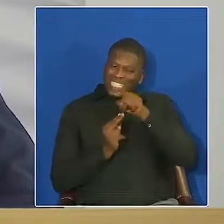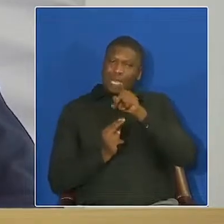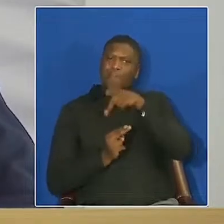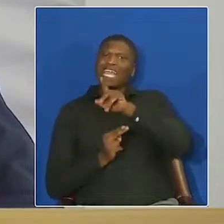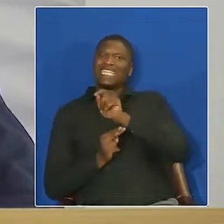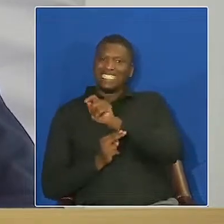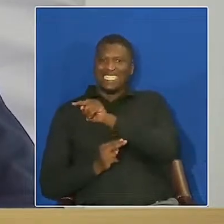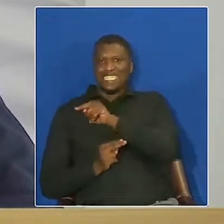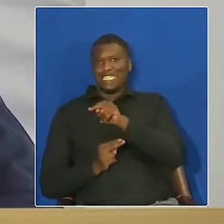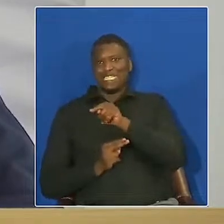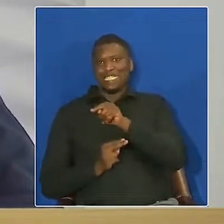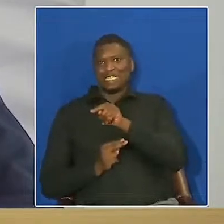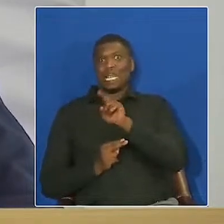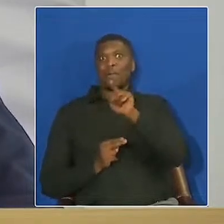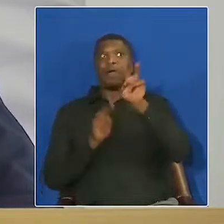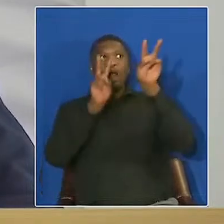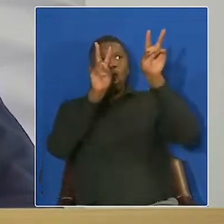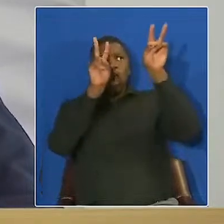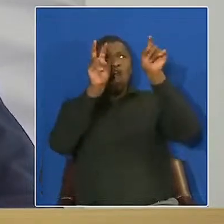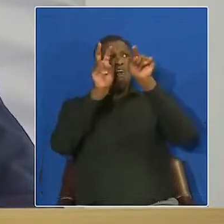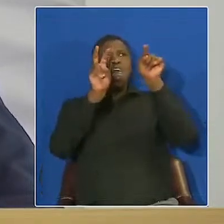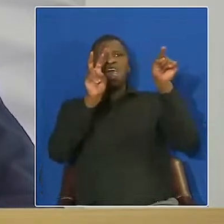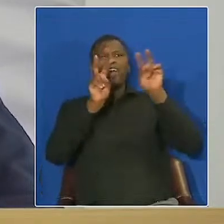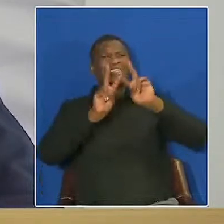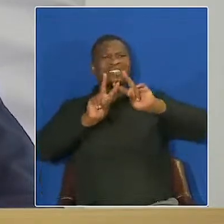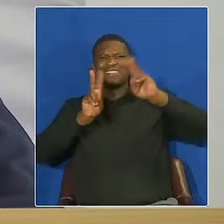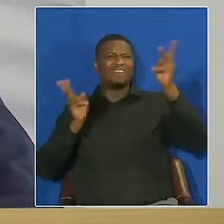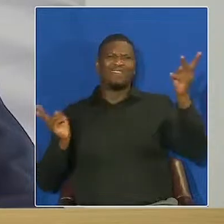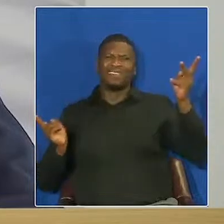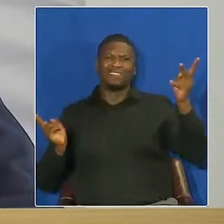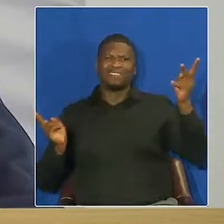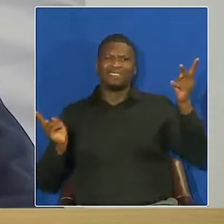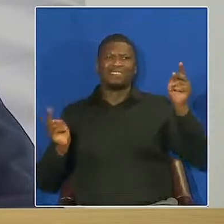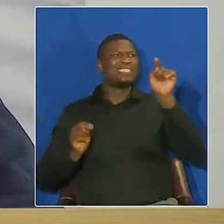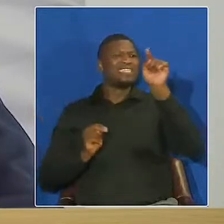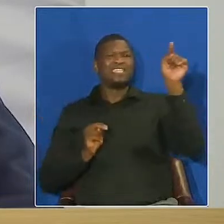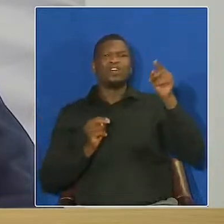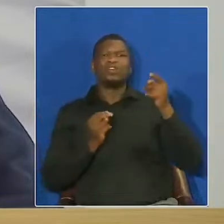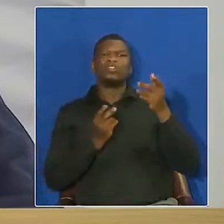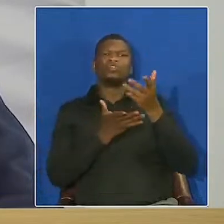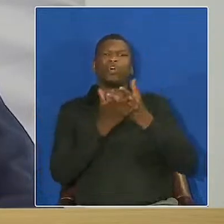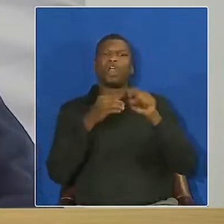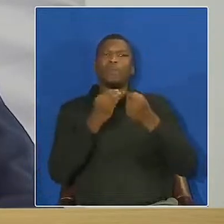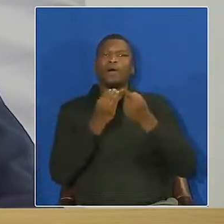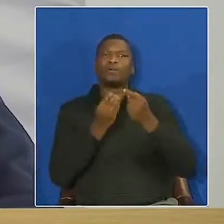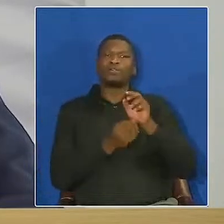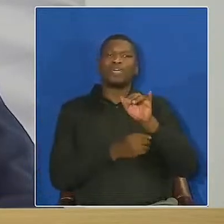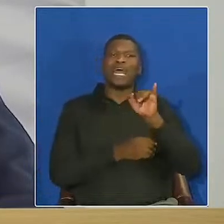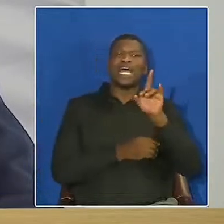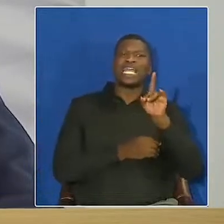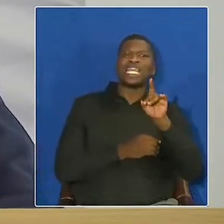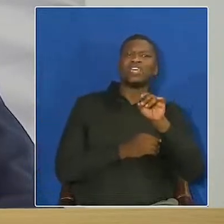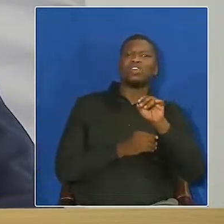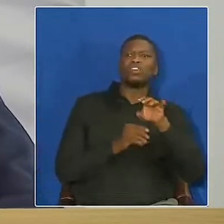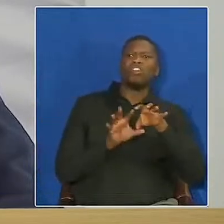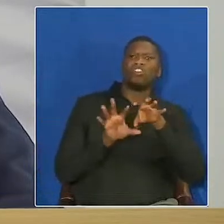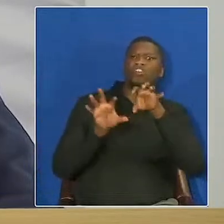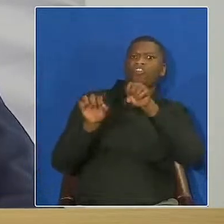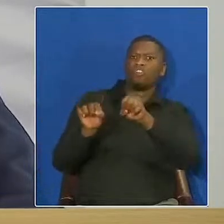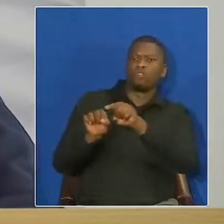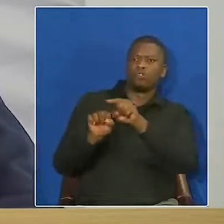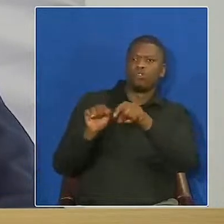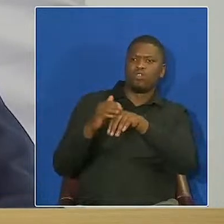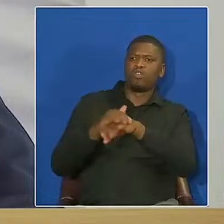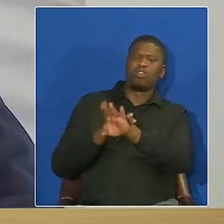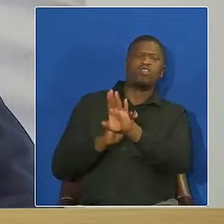PKTT, but then the heading itself, it's totally different. It's talking to the ID raiding the office